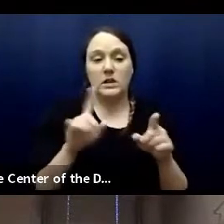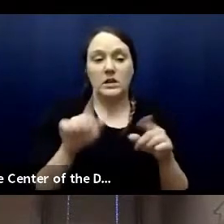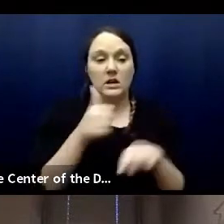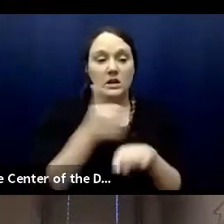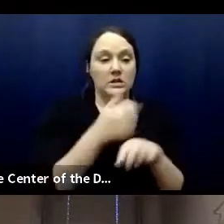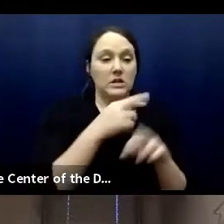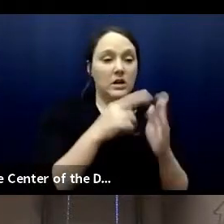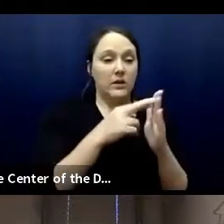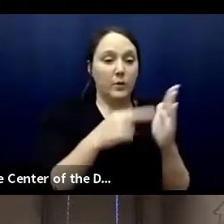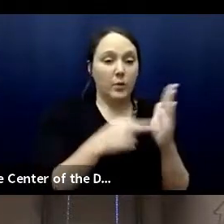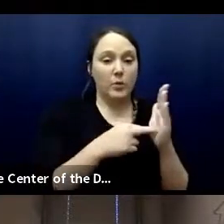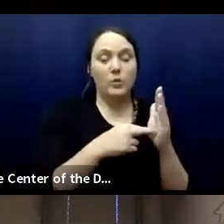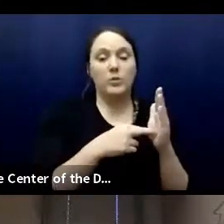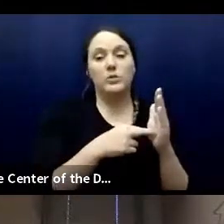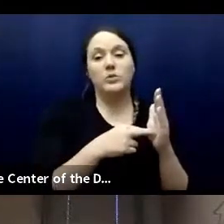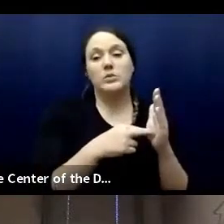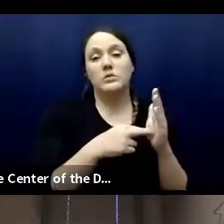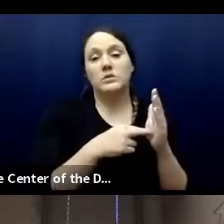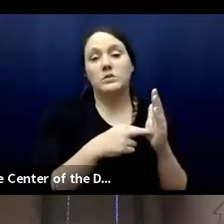rules and